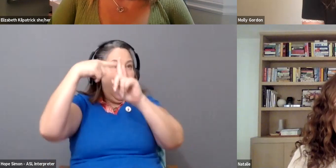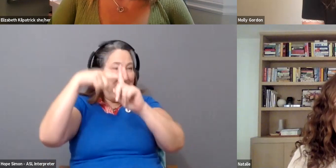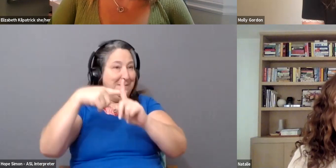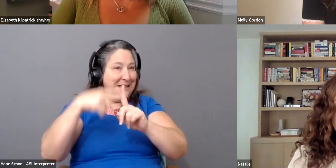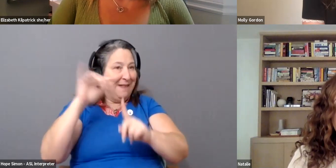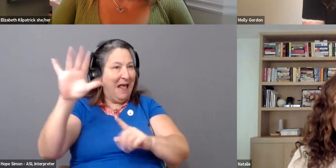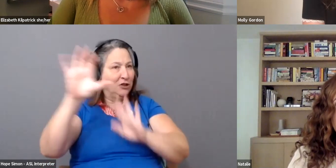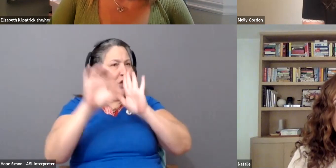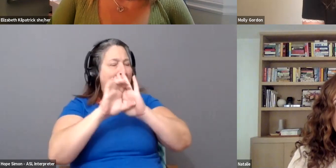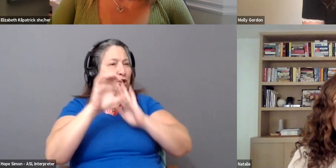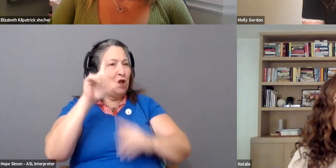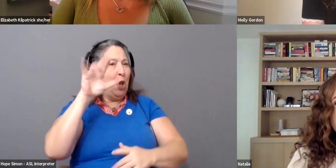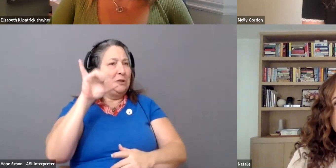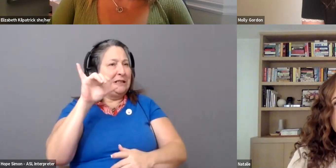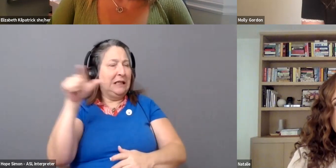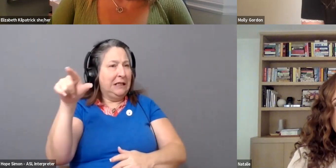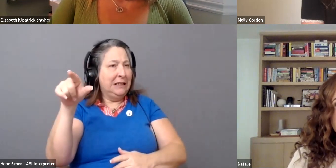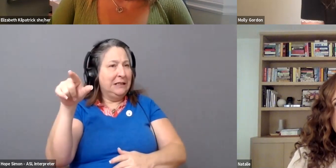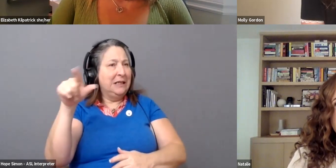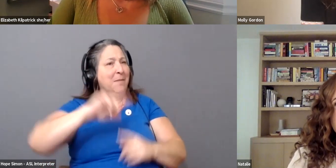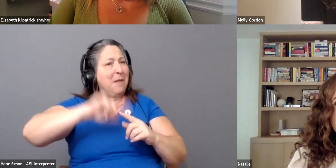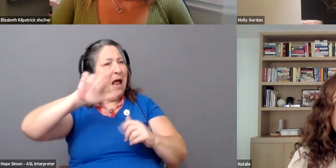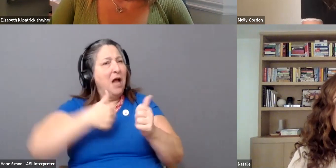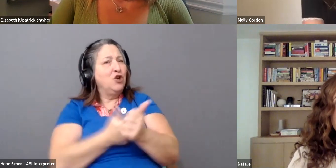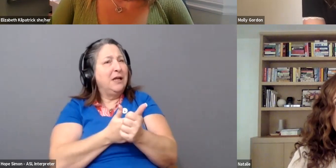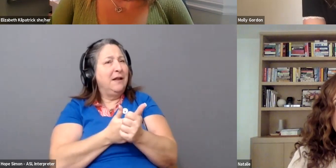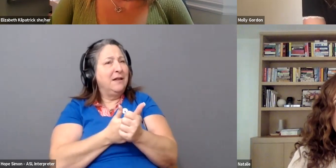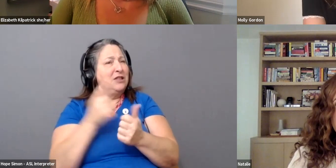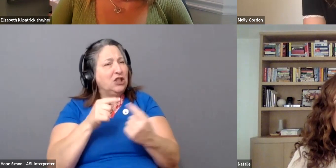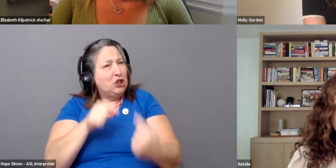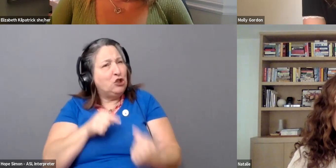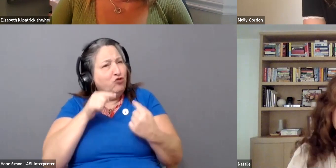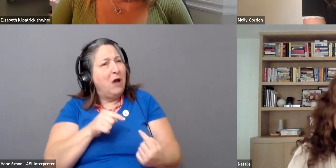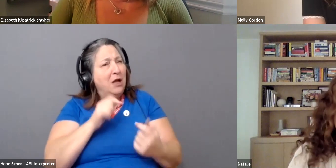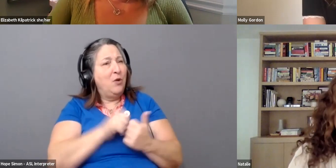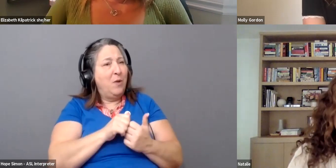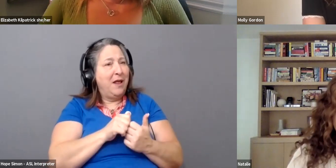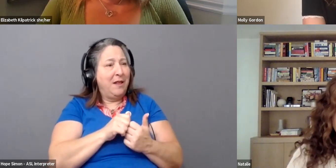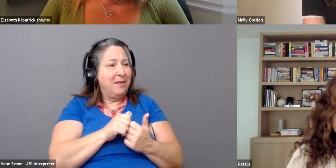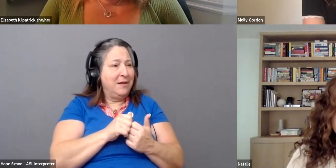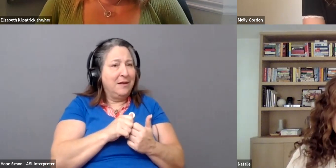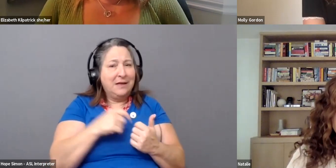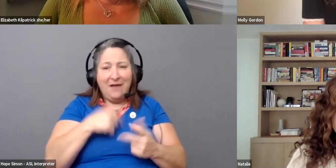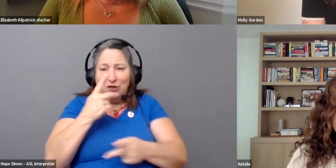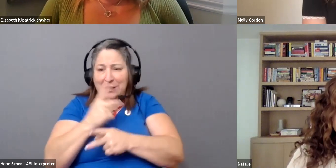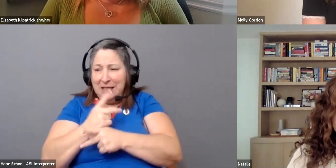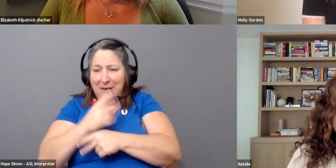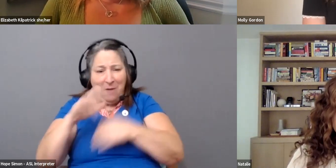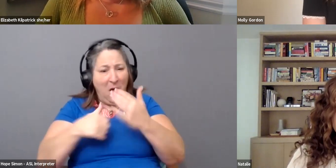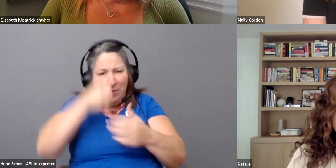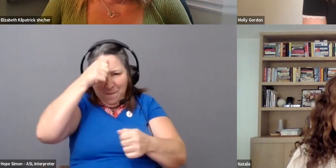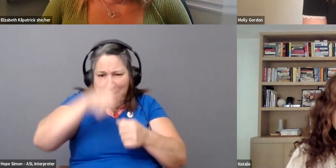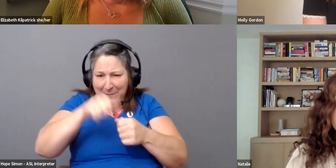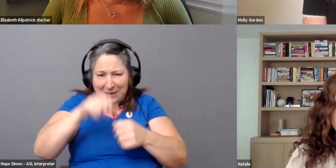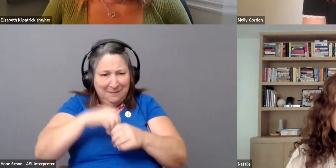ways. But, underneath she is struggling with being like the keeper of the memories in her household, and sort